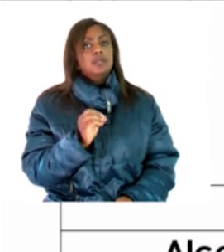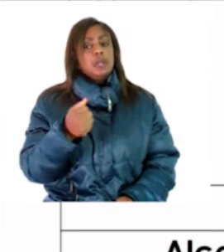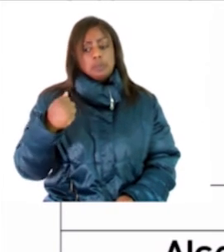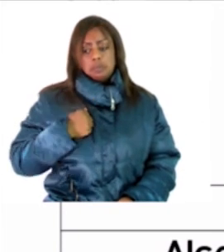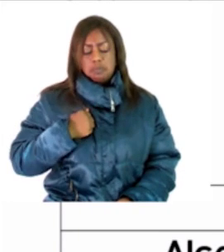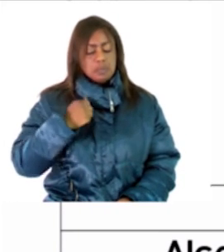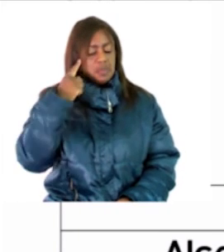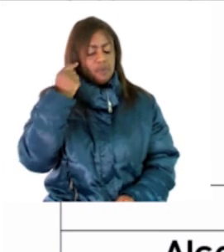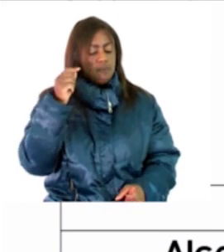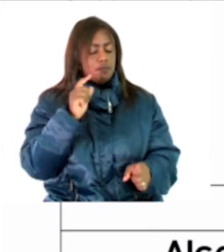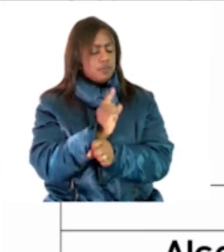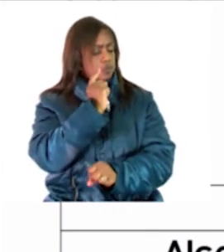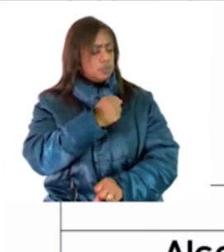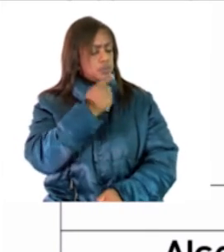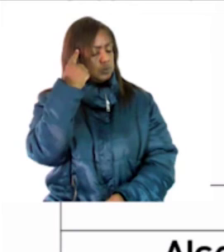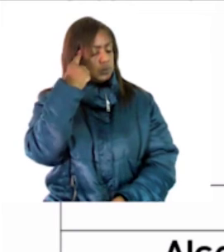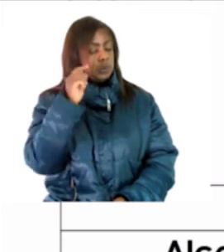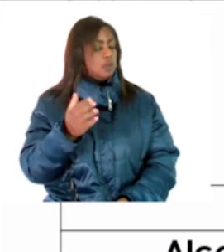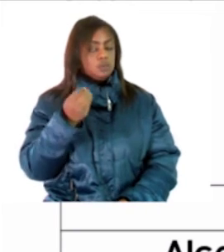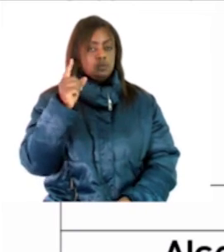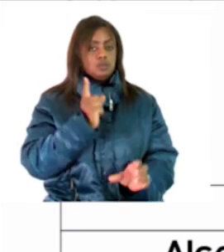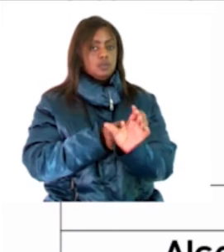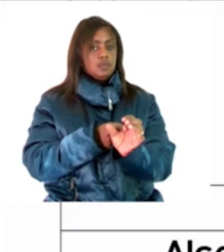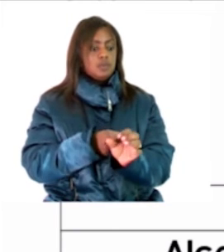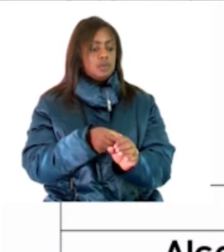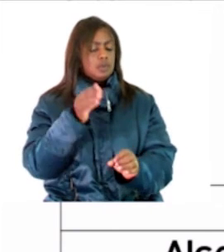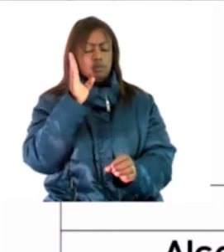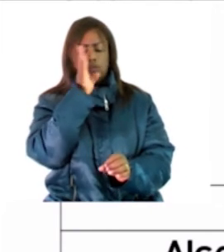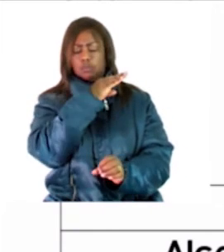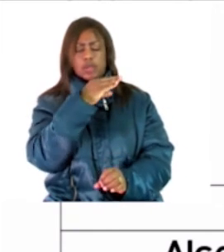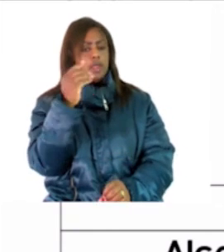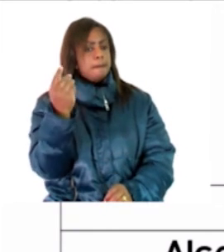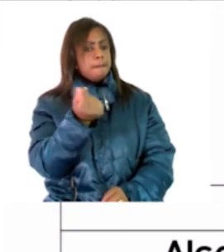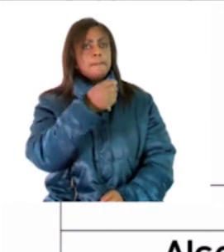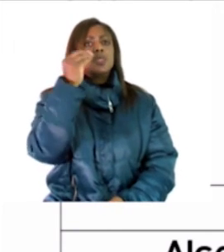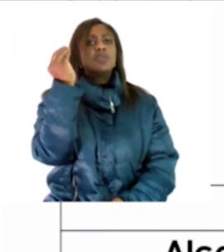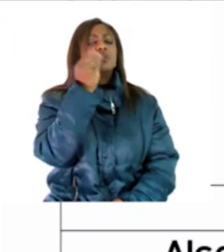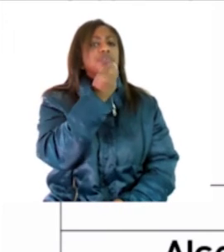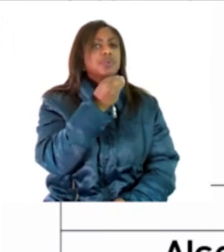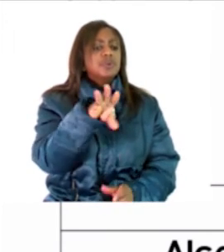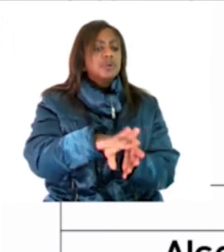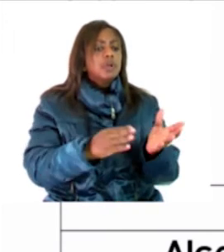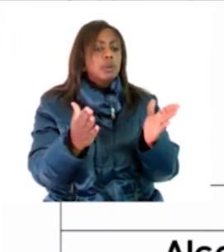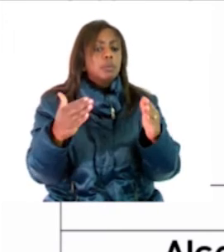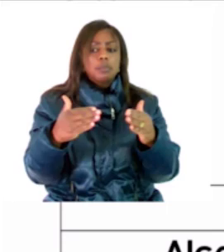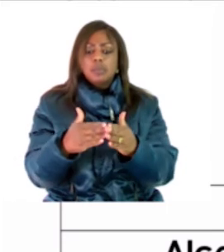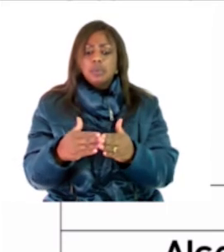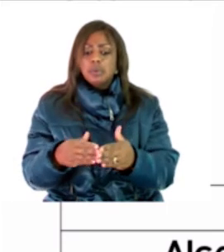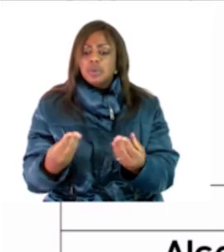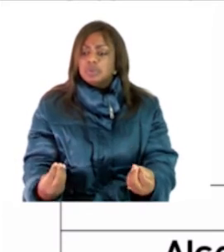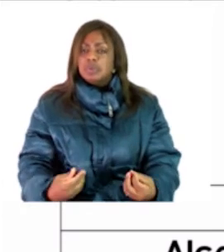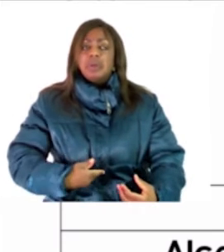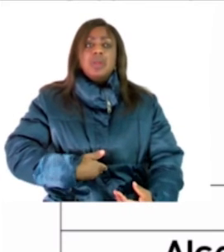shopping, they're just going to buy alcohol. So you have nothing to eat at home. That's one of the reasons why it's not good to use